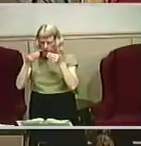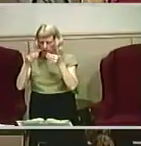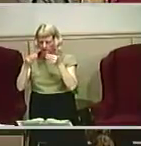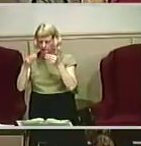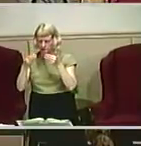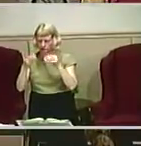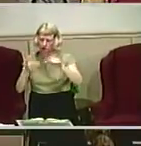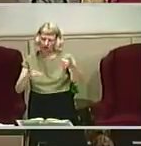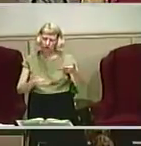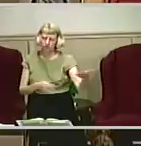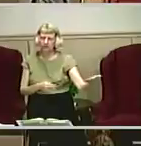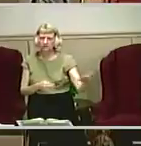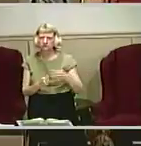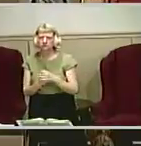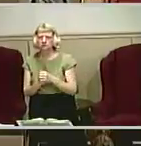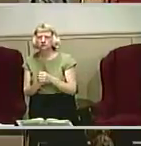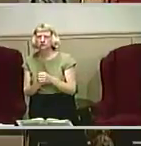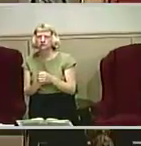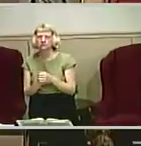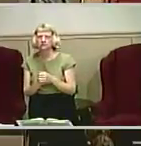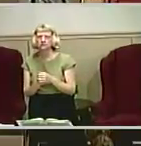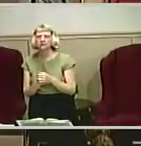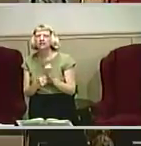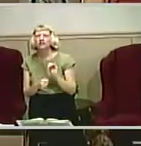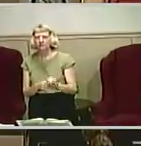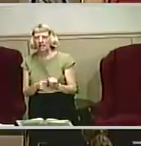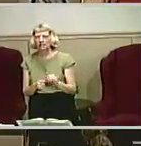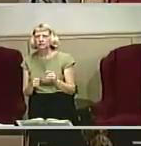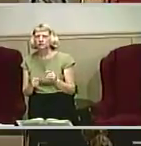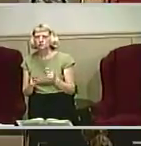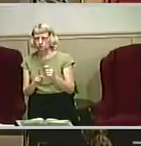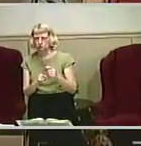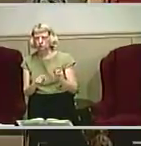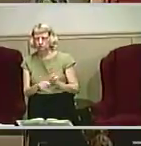anything else. That's what we should be saying.